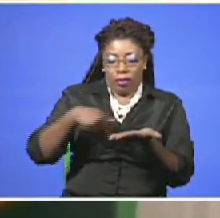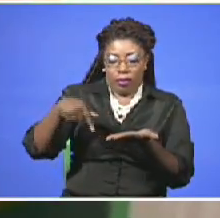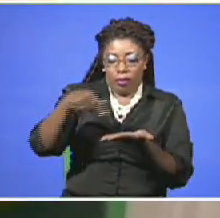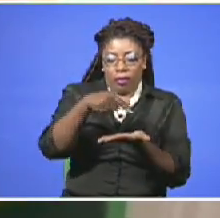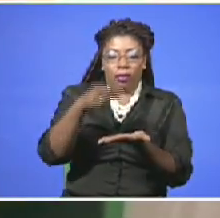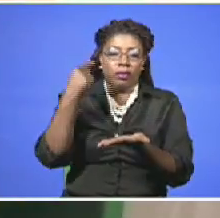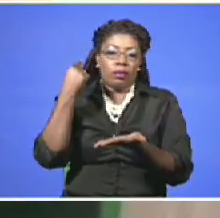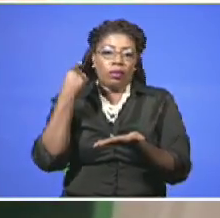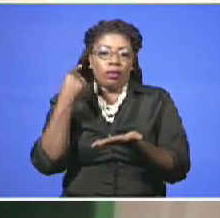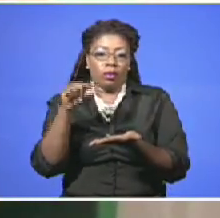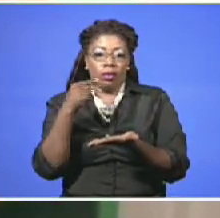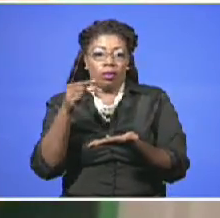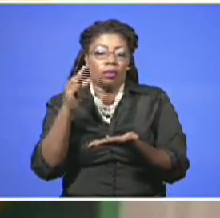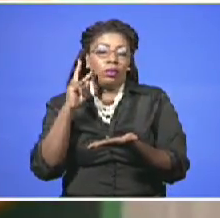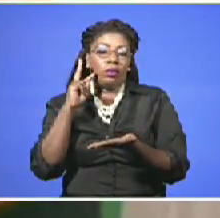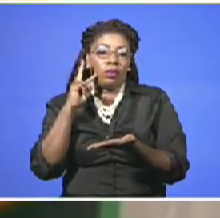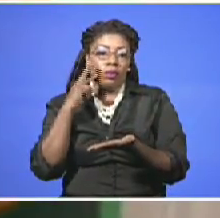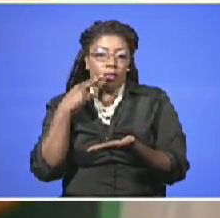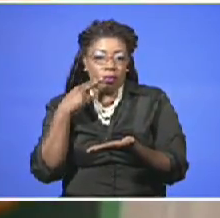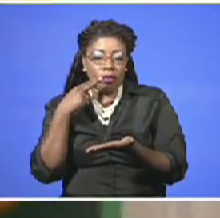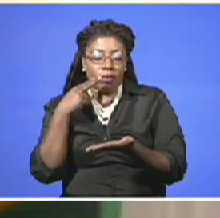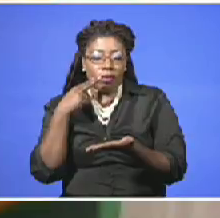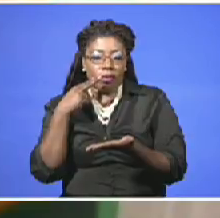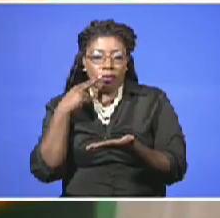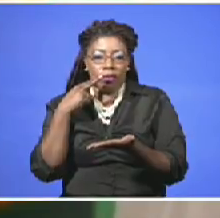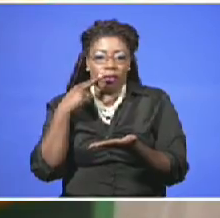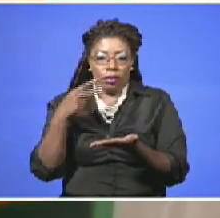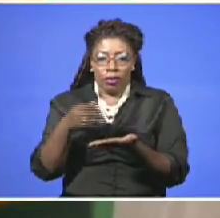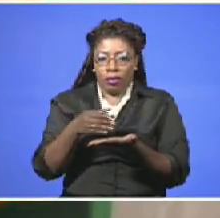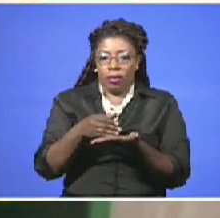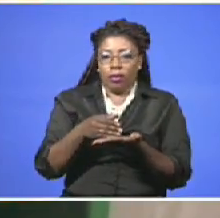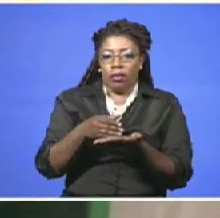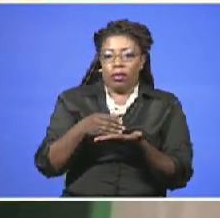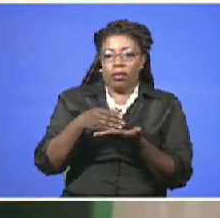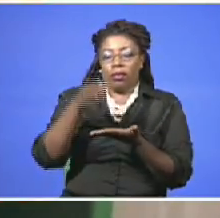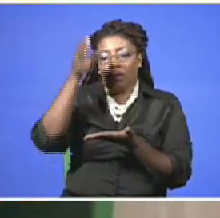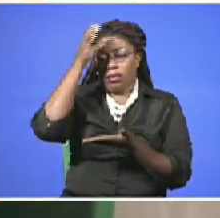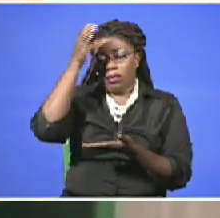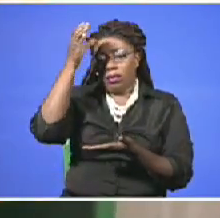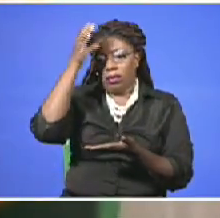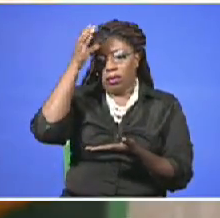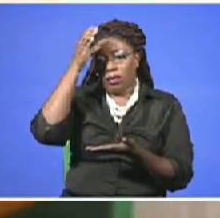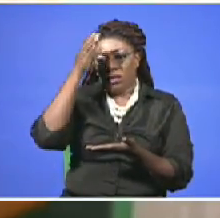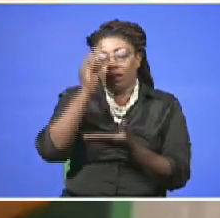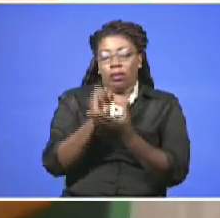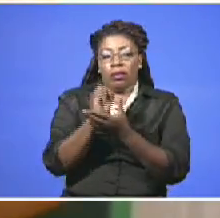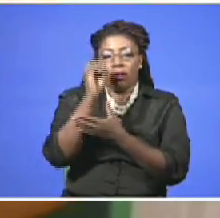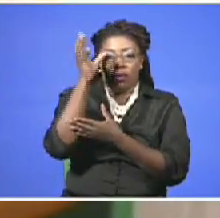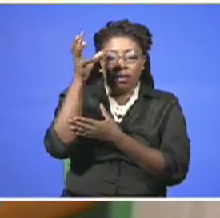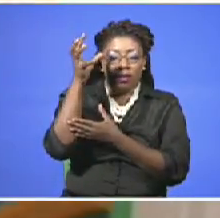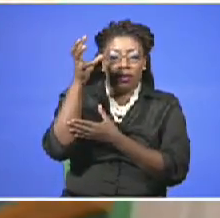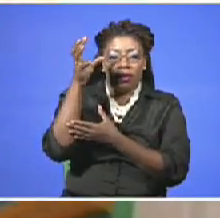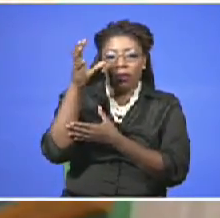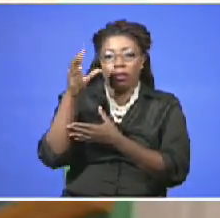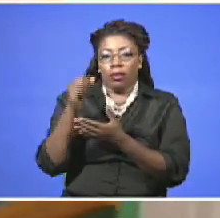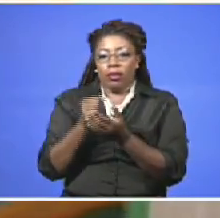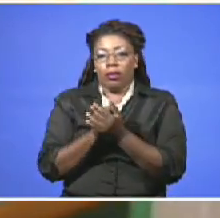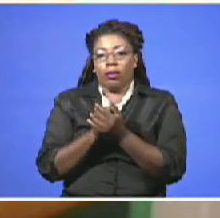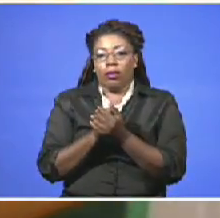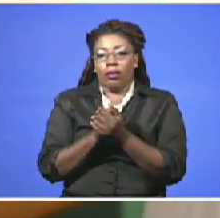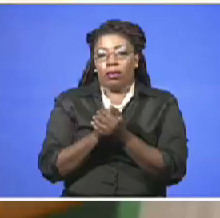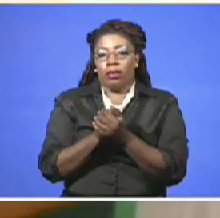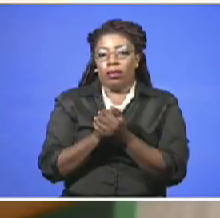green vegetables, what we call crucifers as well, so cabbage, broccoli, cauliflower, Brussels sprouts, because those are